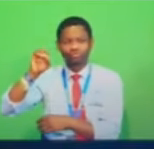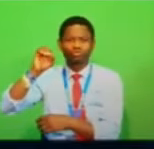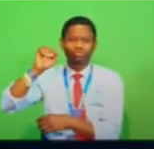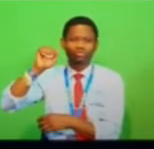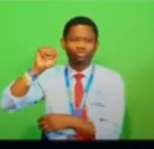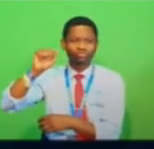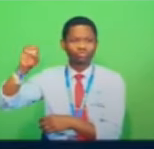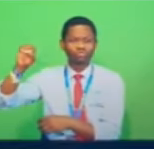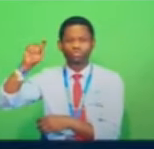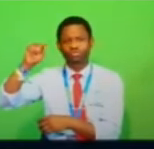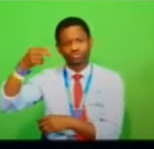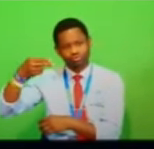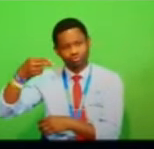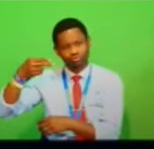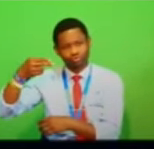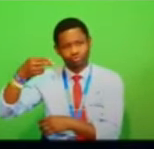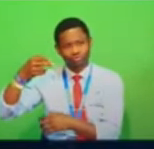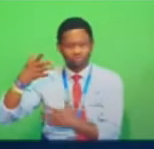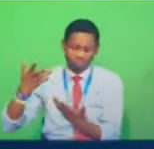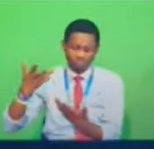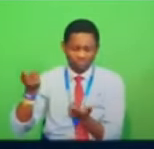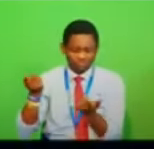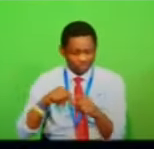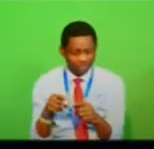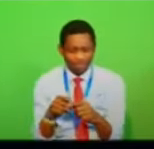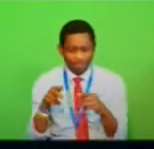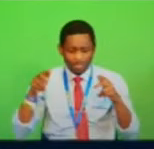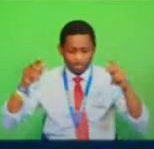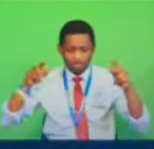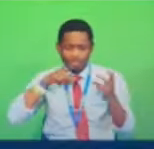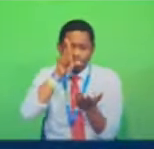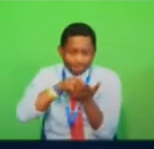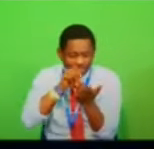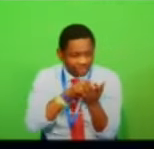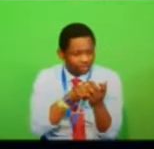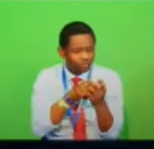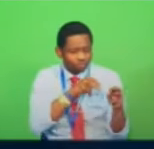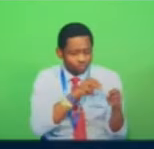When a white bird flies from left to right, what does it mean? When a